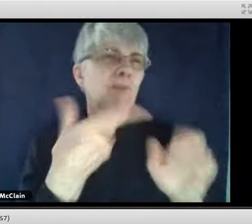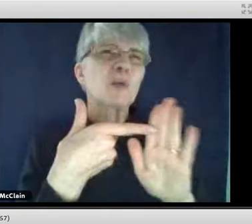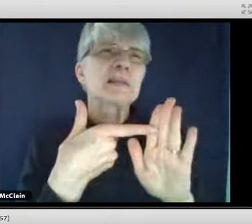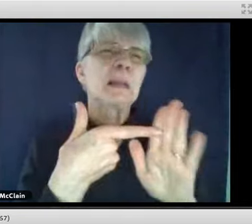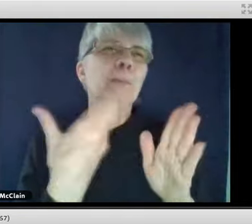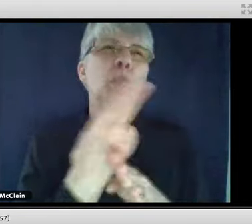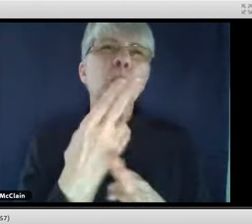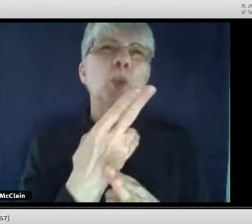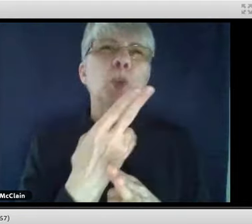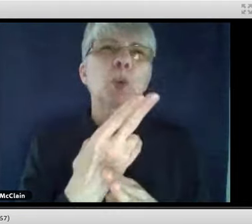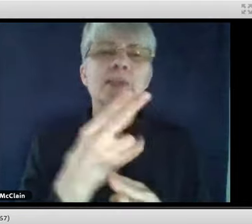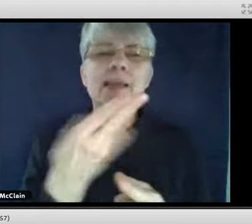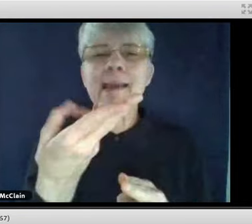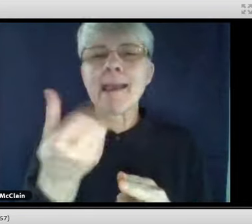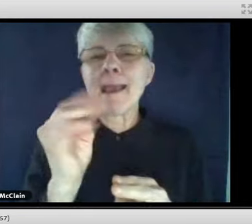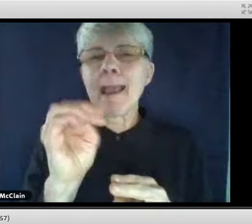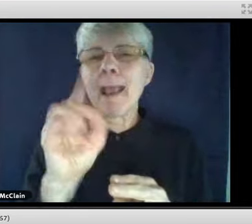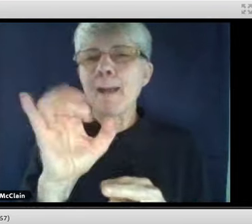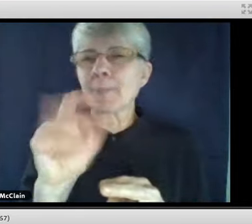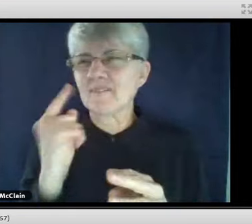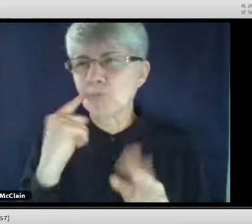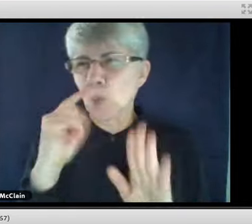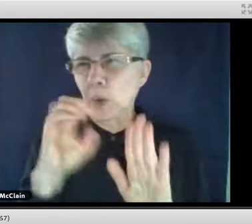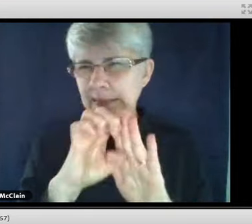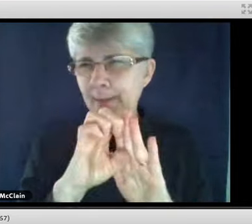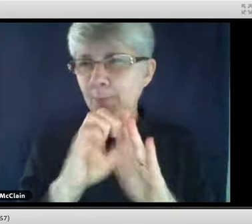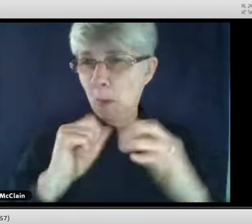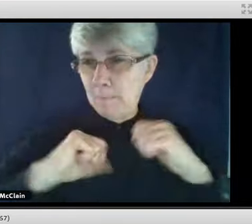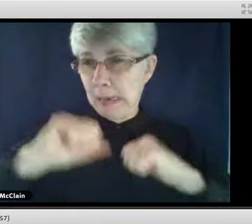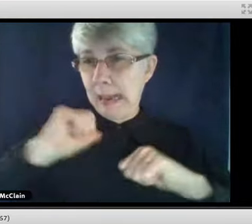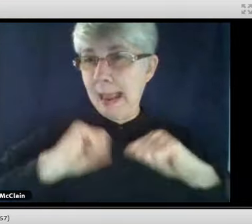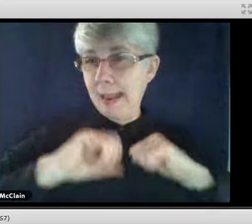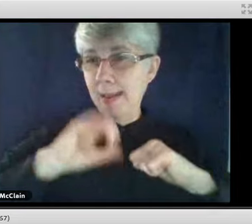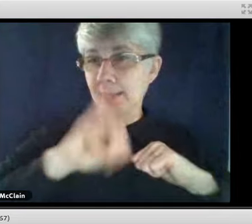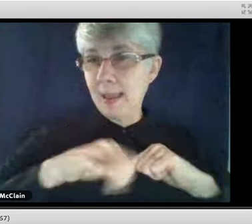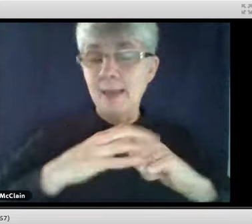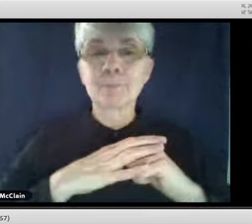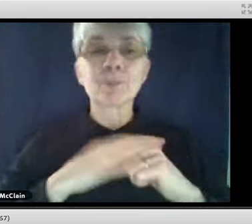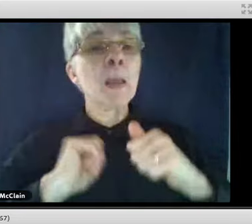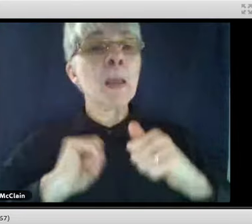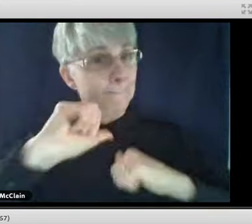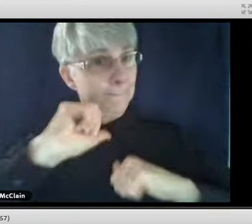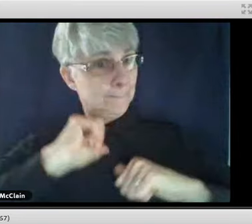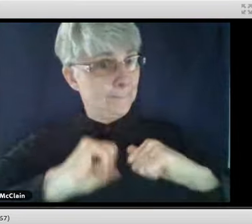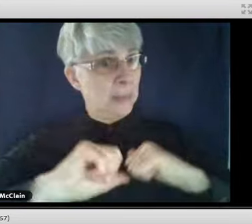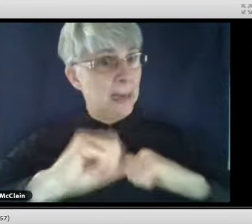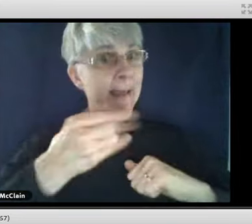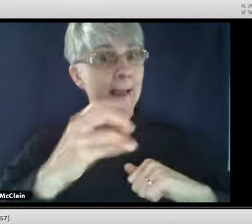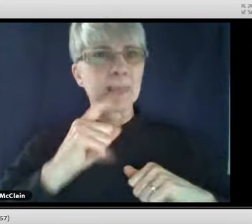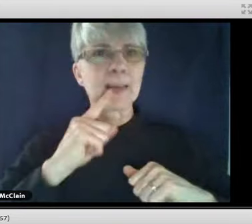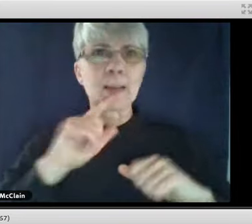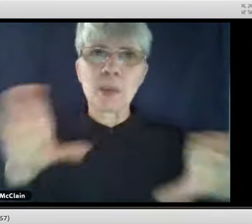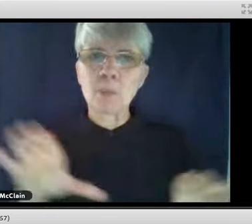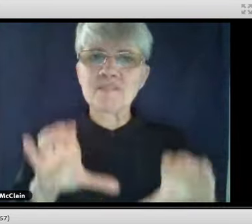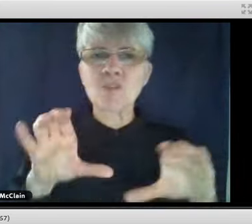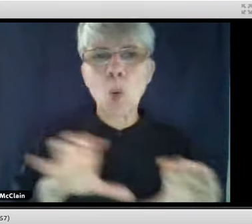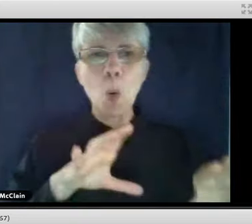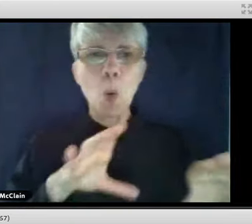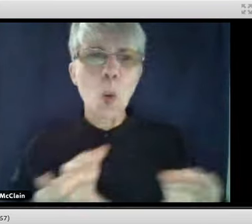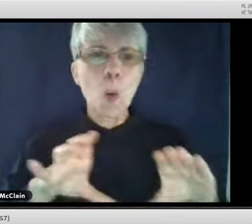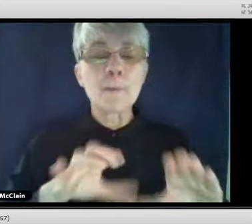use the Hamlet, okay, as an example, a play. That play, Hamlet, can be performed, right?